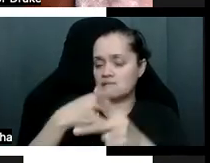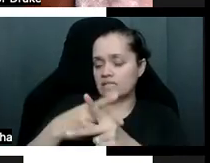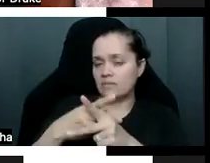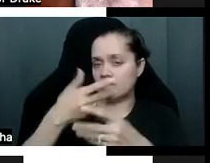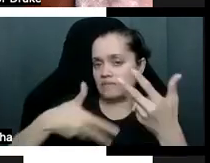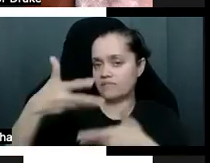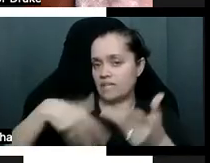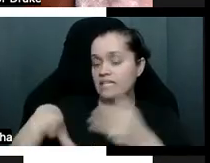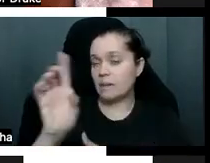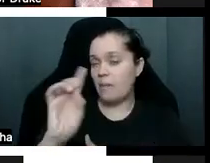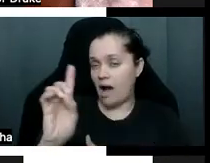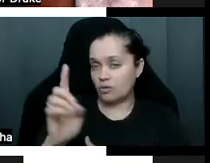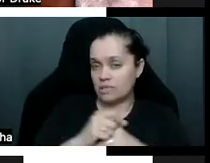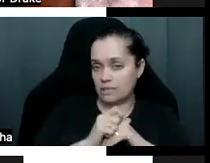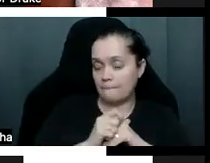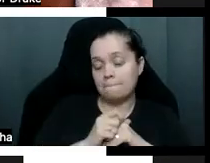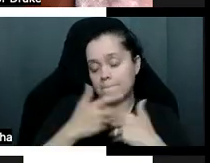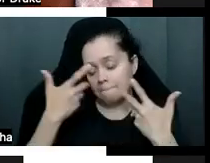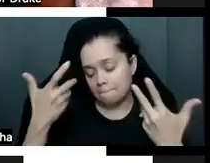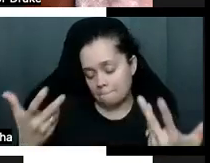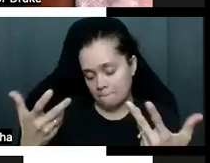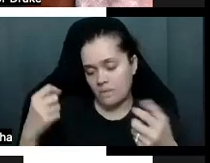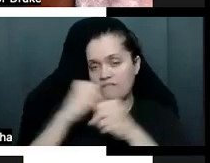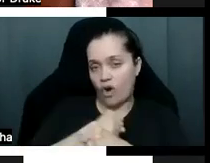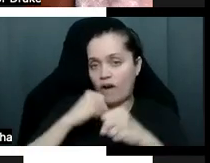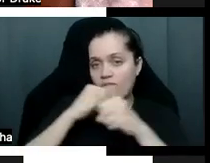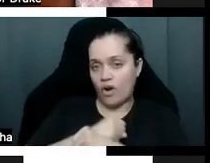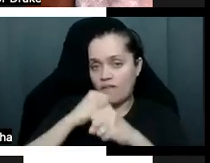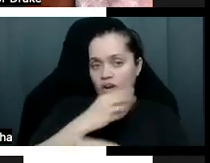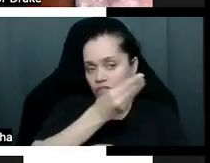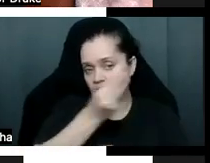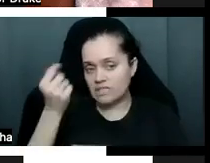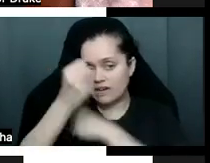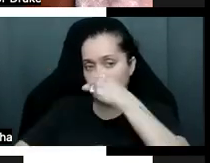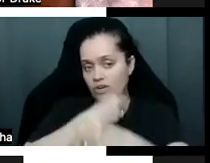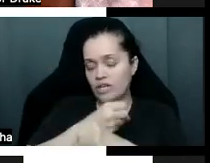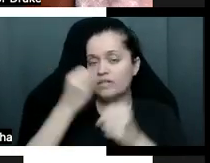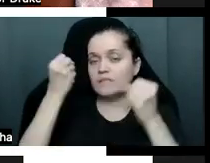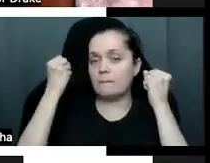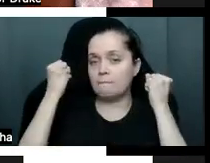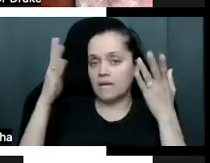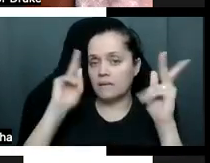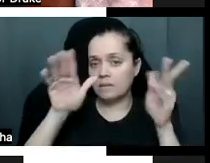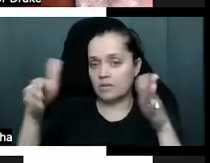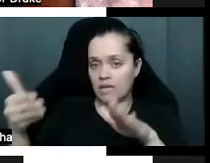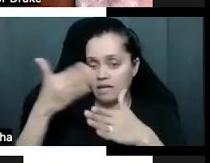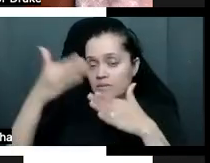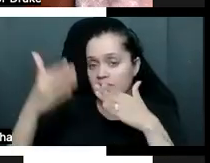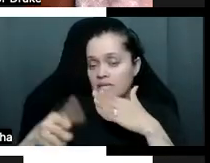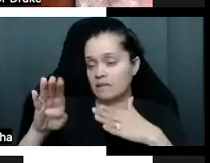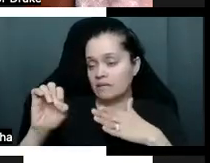a democracy. Well, they fought this out for several years. Millions of people died. In the end, the